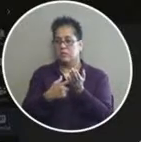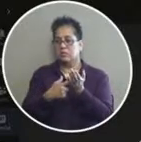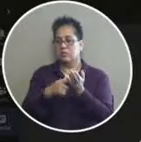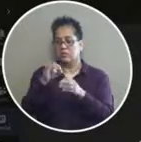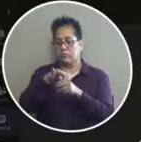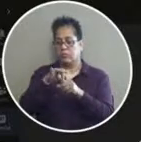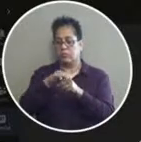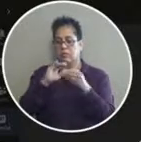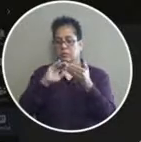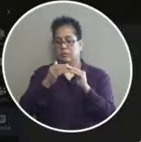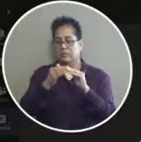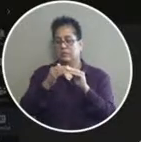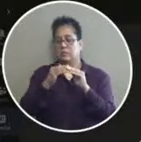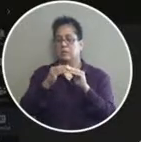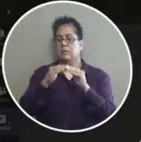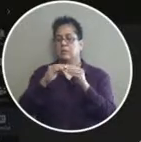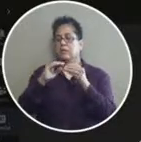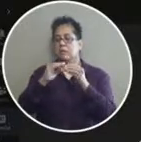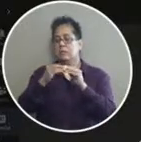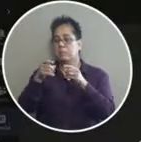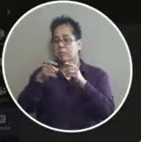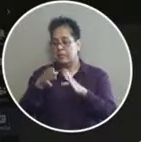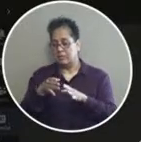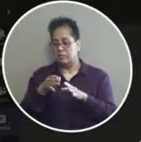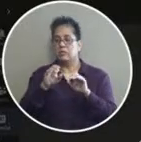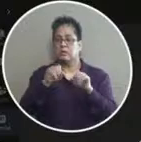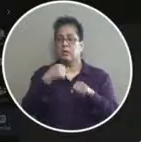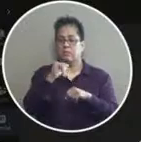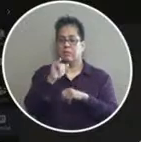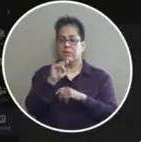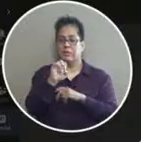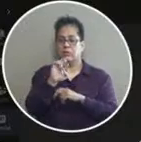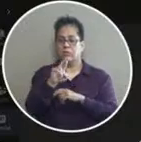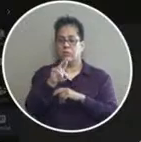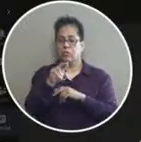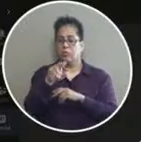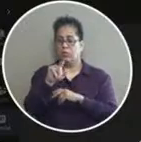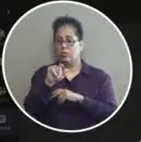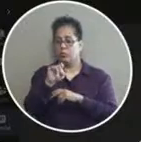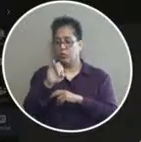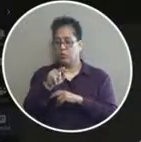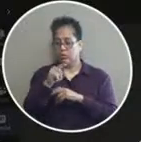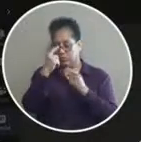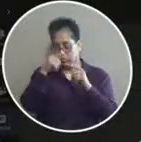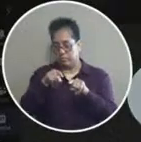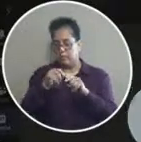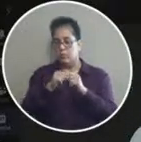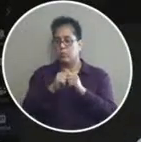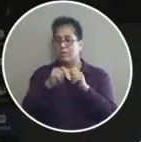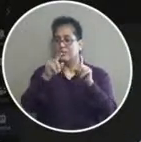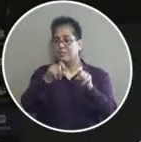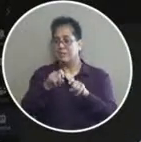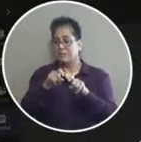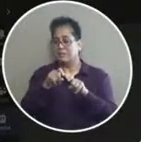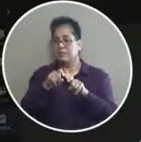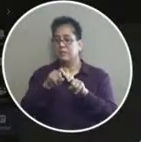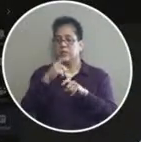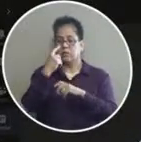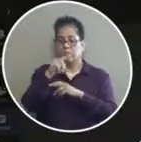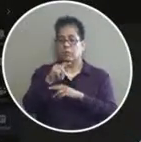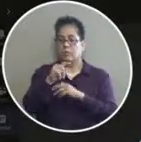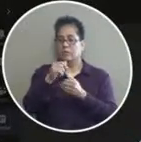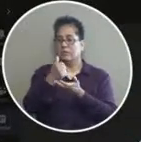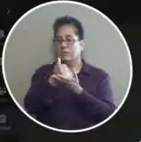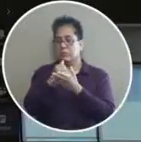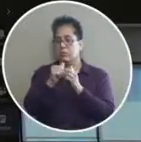that the mayor or city manager is authorized to execute an interlocal agreement for laboratory testing facility for local state of emergency